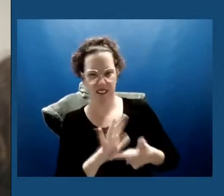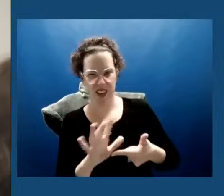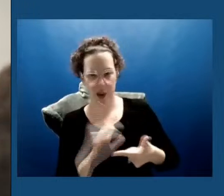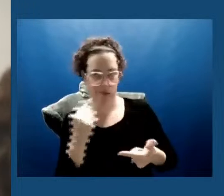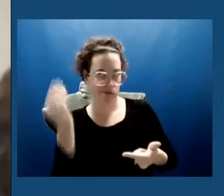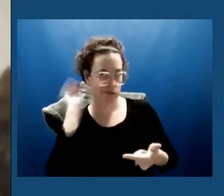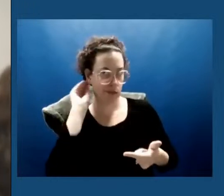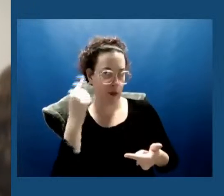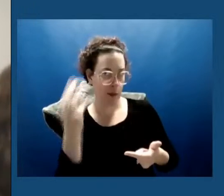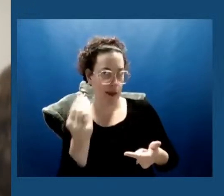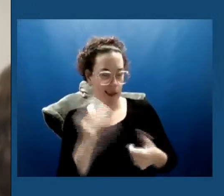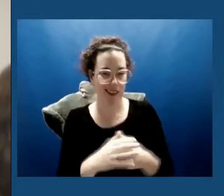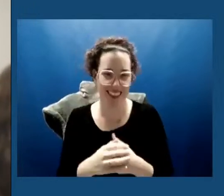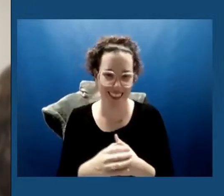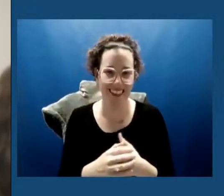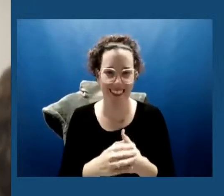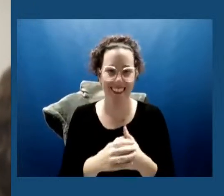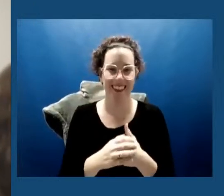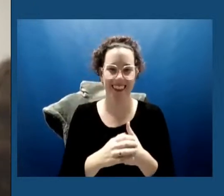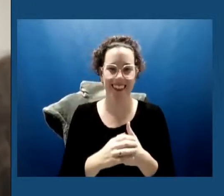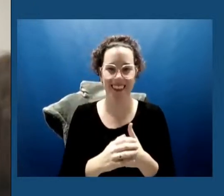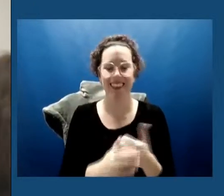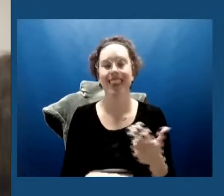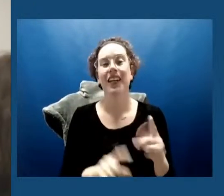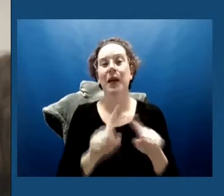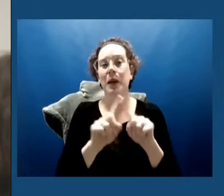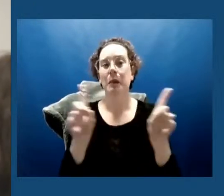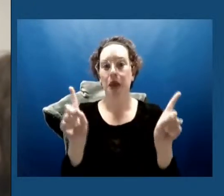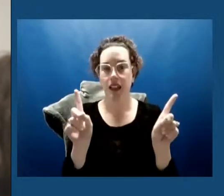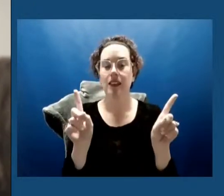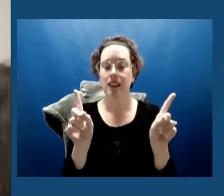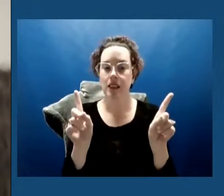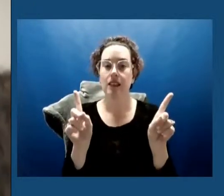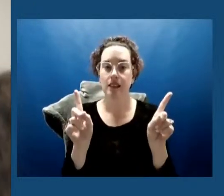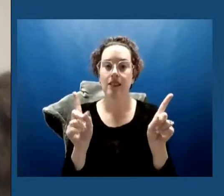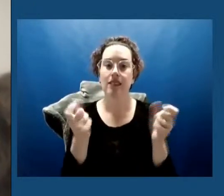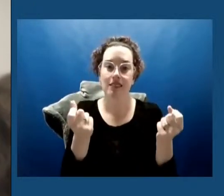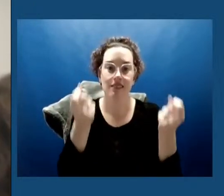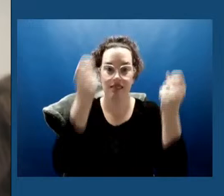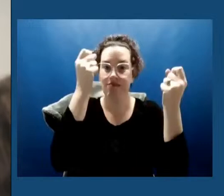for Monday. But as